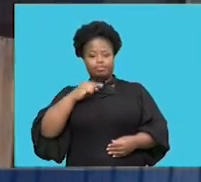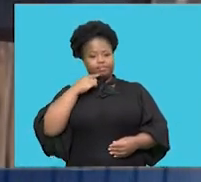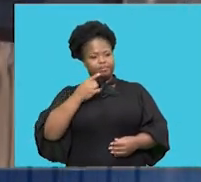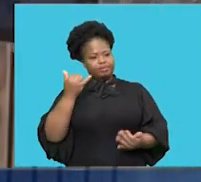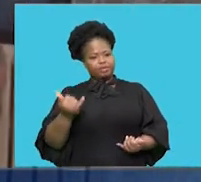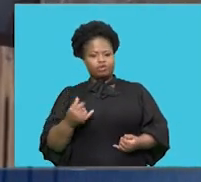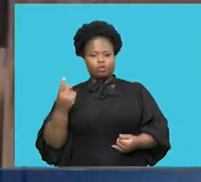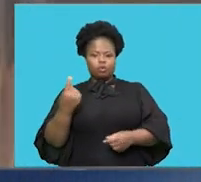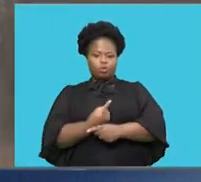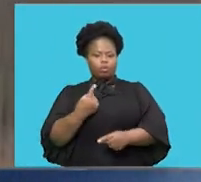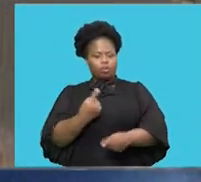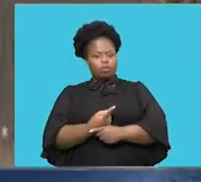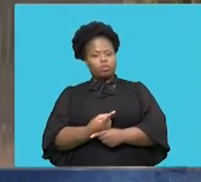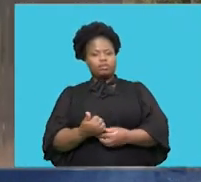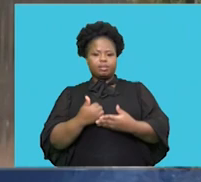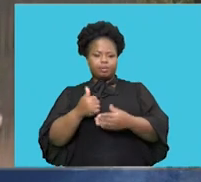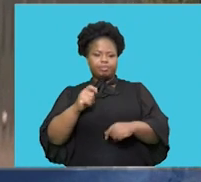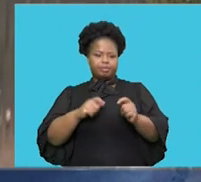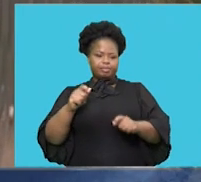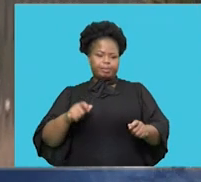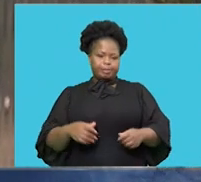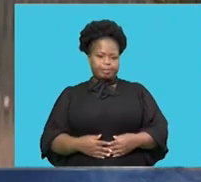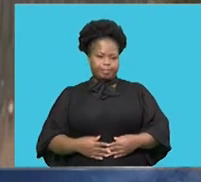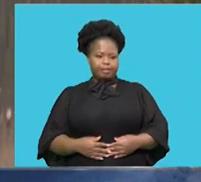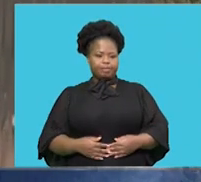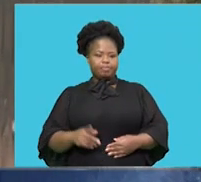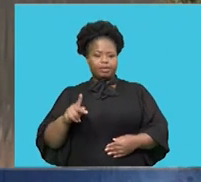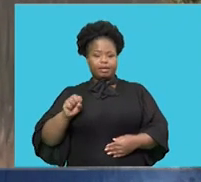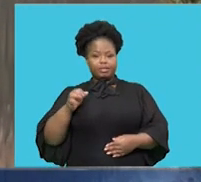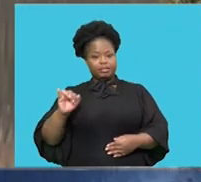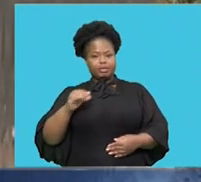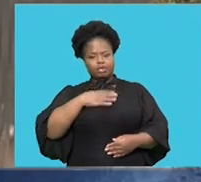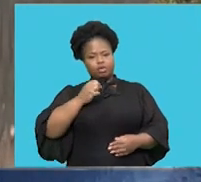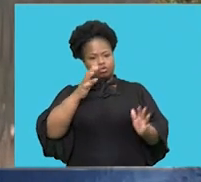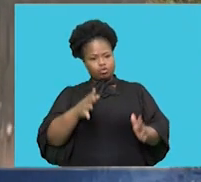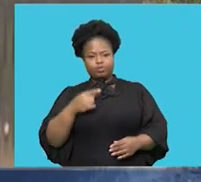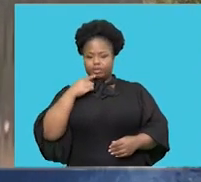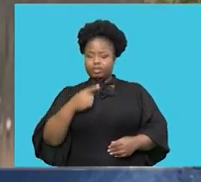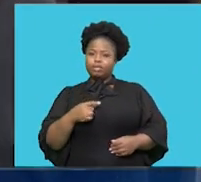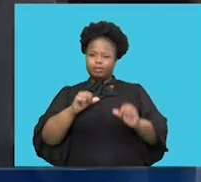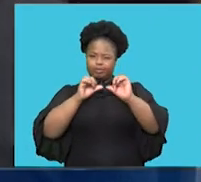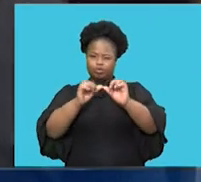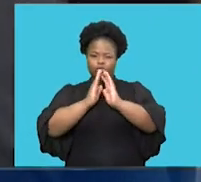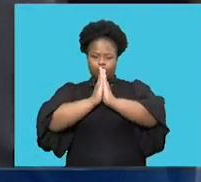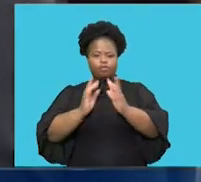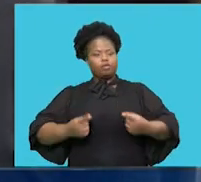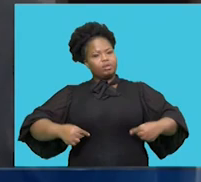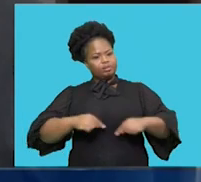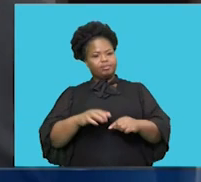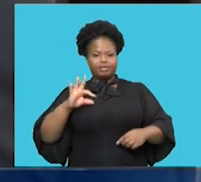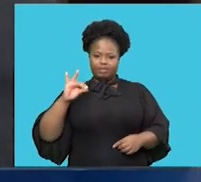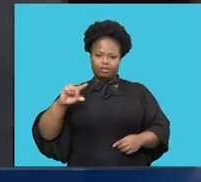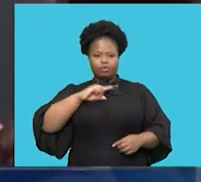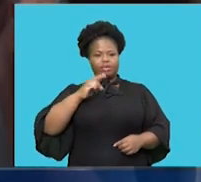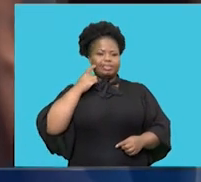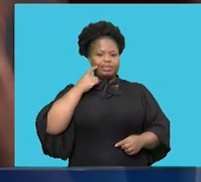dulang e ba tsheheditse ka mehla. We as a Kasi Hero, we are saying keep on praying for us every day so that we